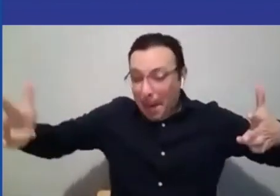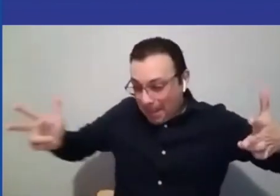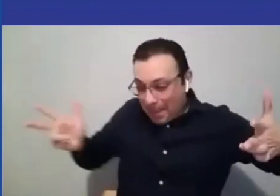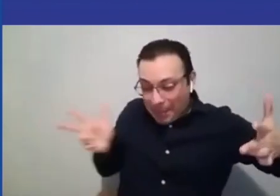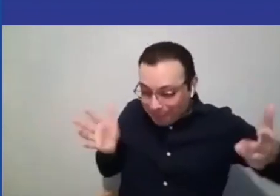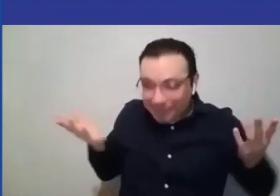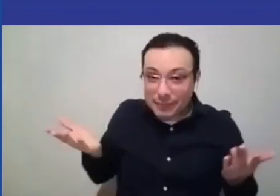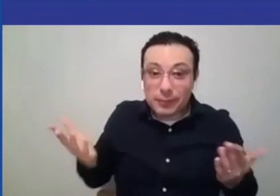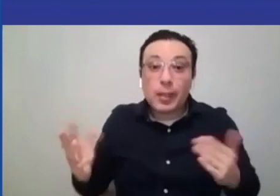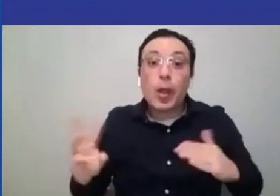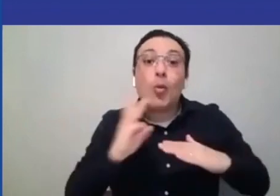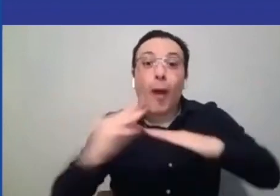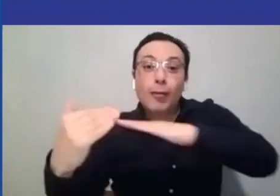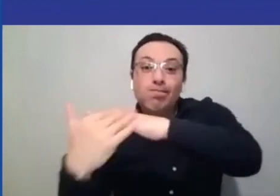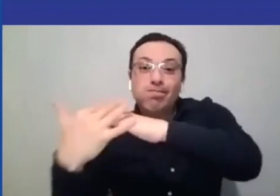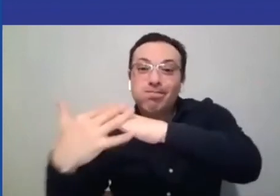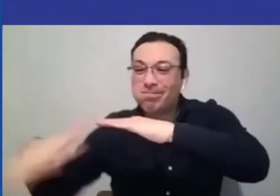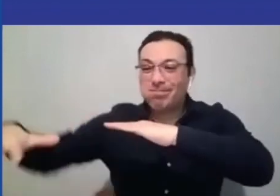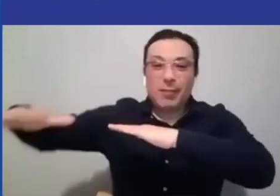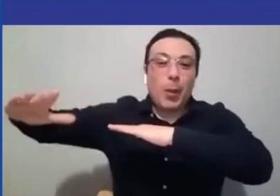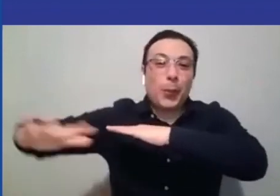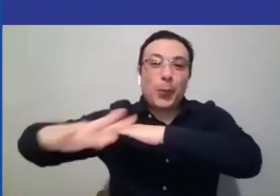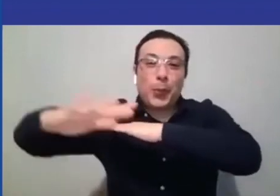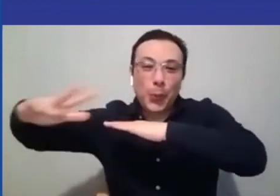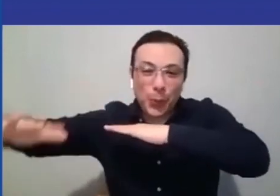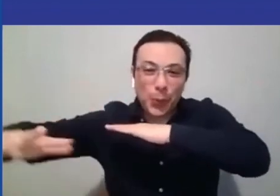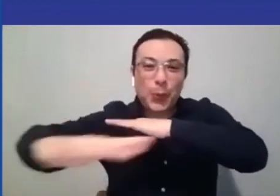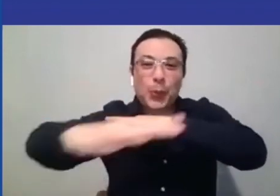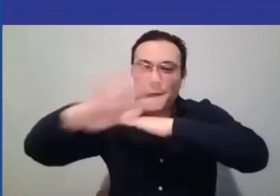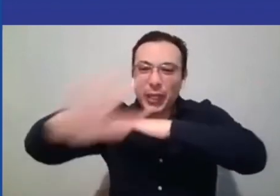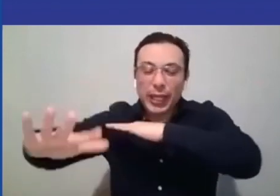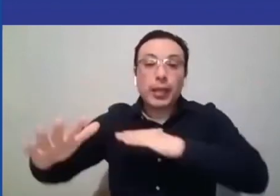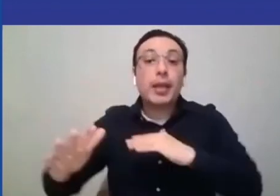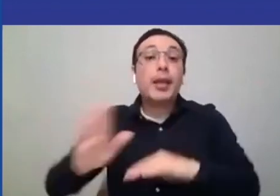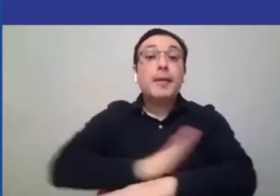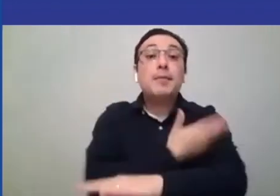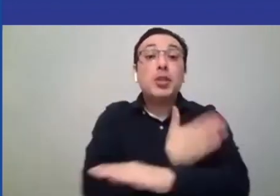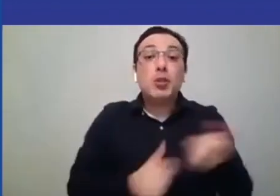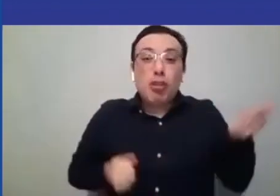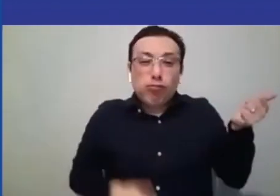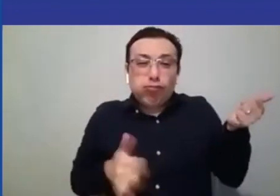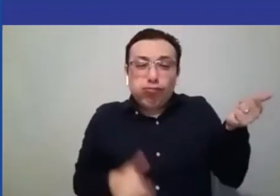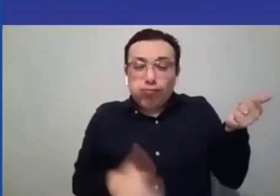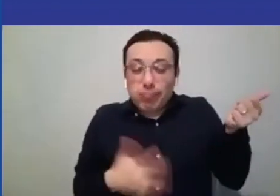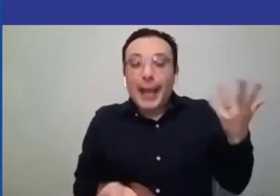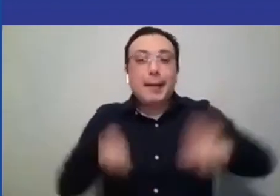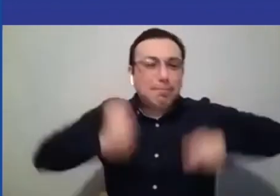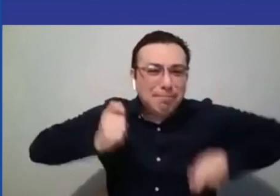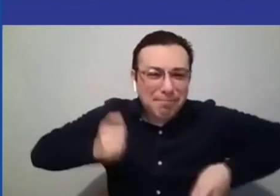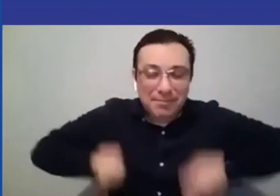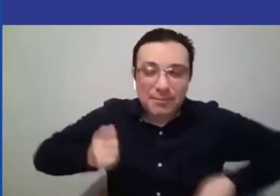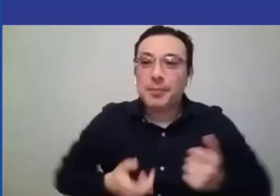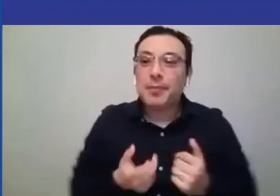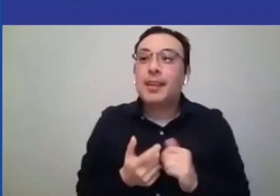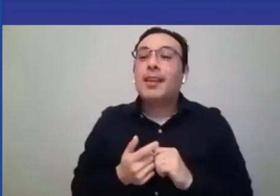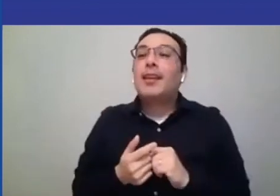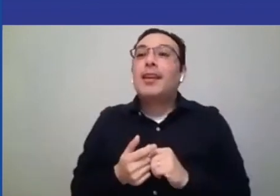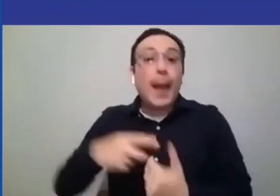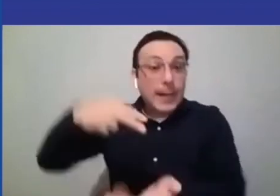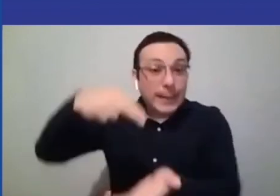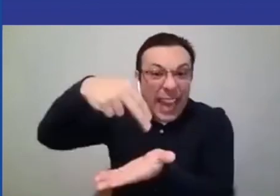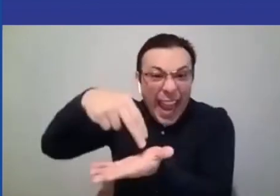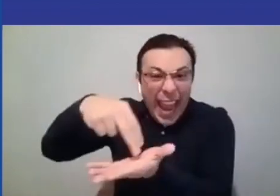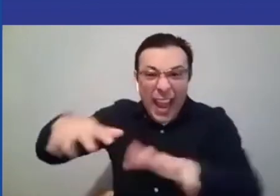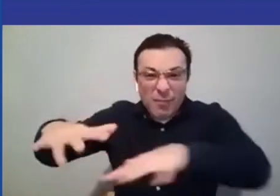barbecue at a food truck by like a waterfront situation where there's dance and there's